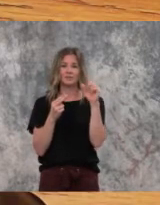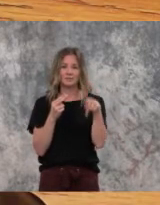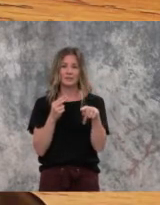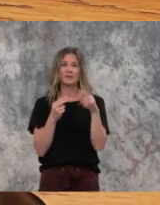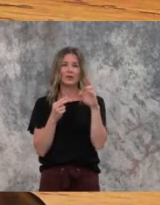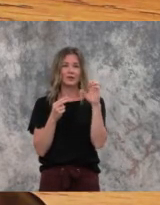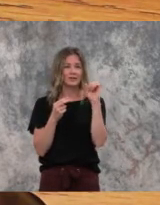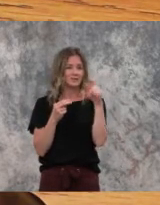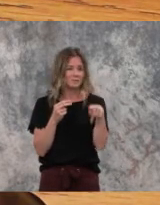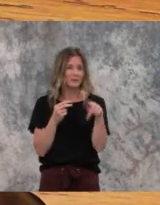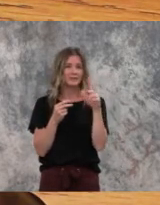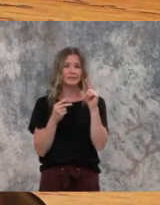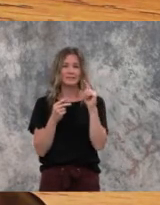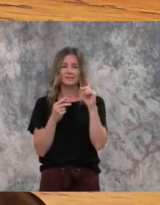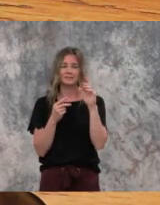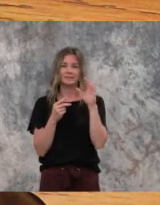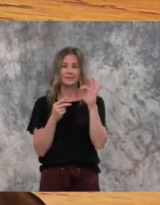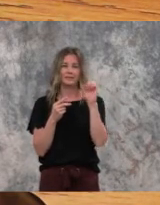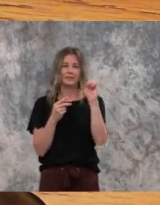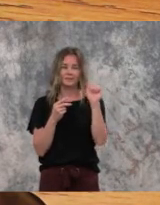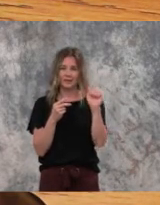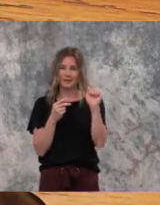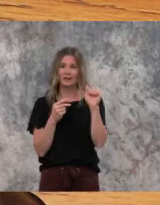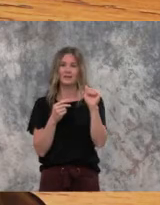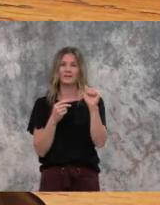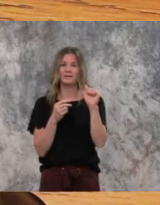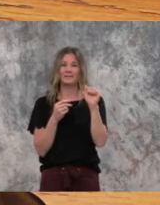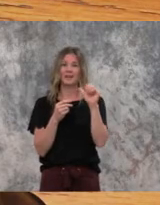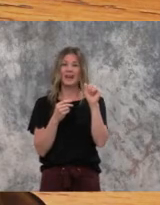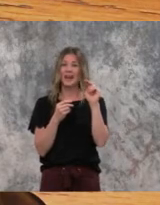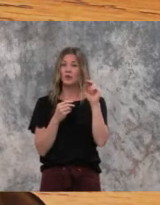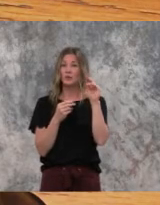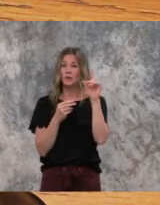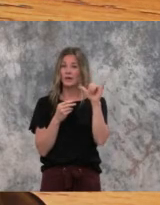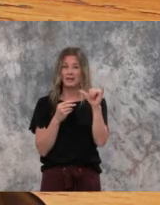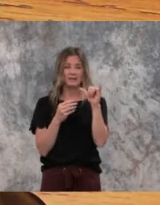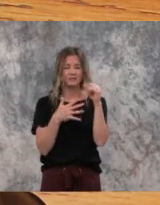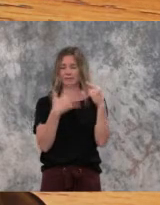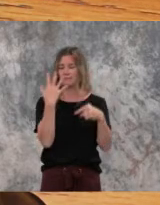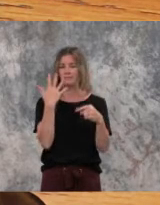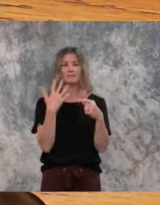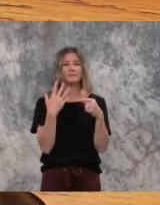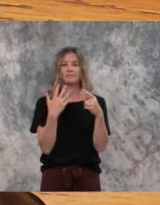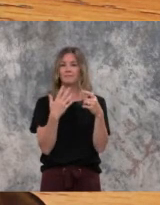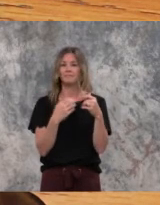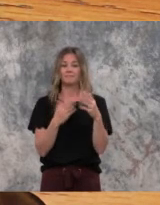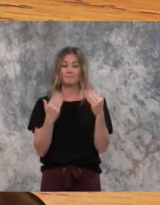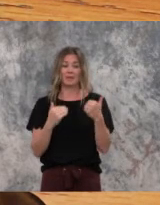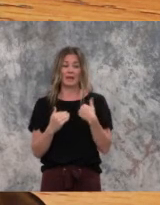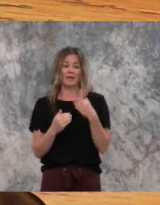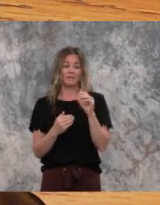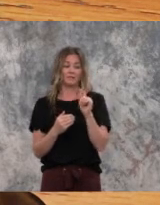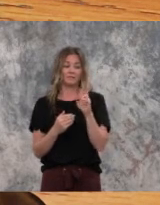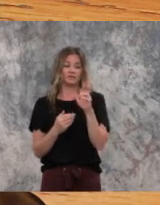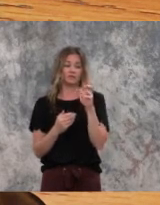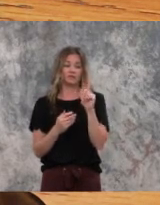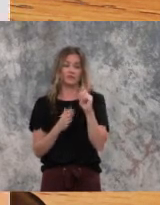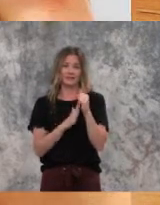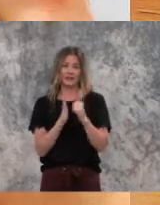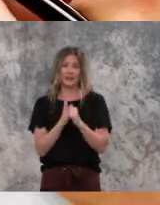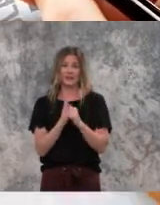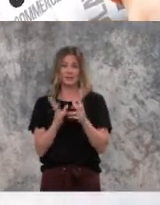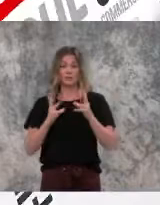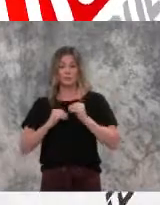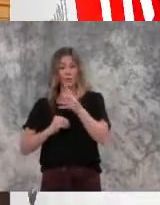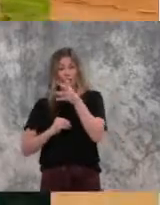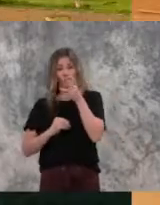RDSP, RESP, TFSA, annuities, etc. Do you have a trust